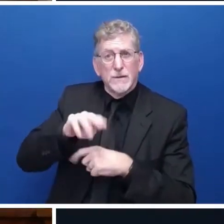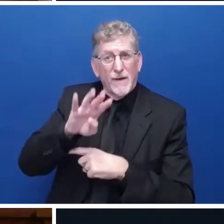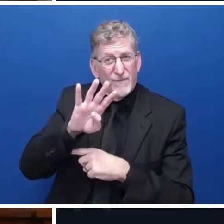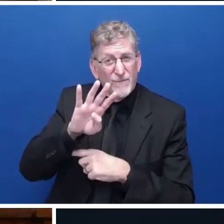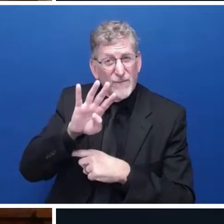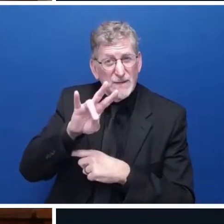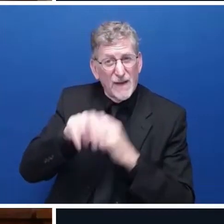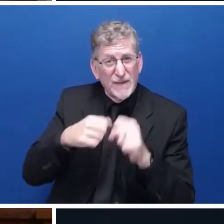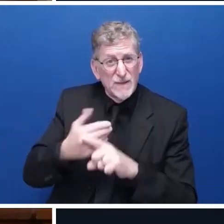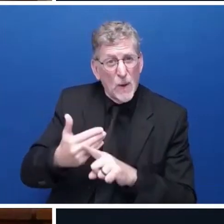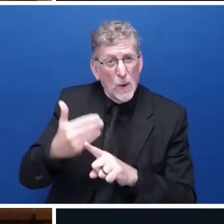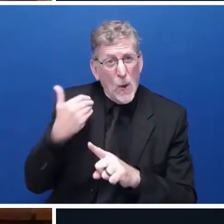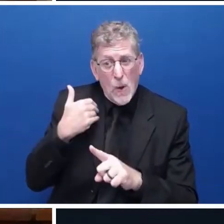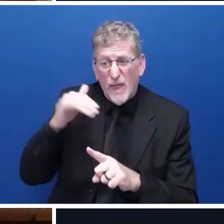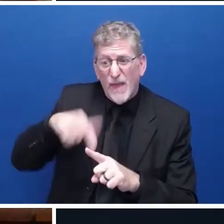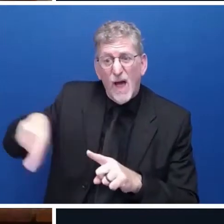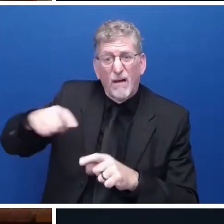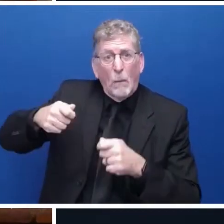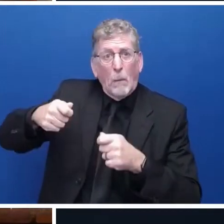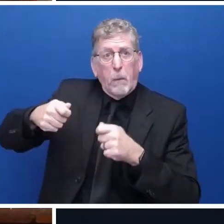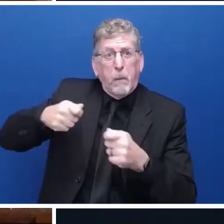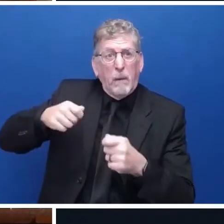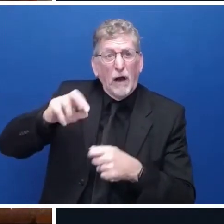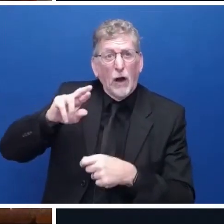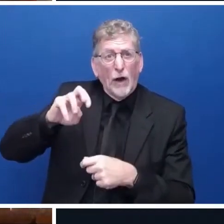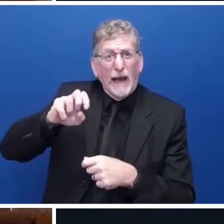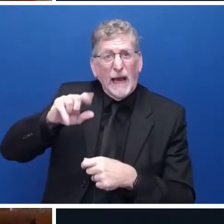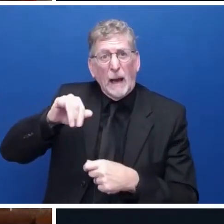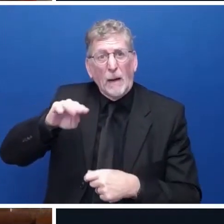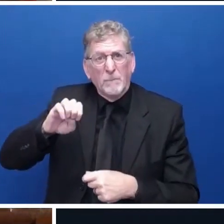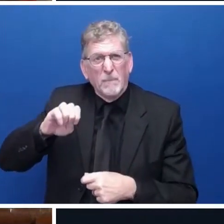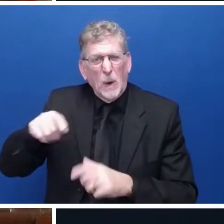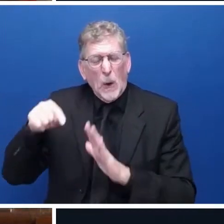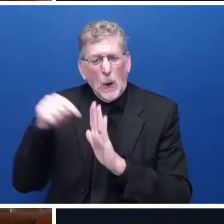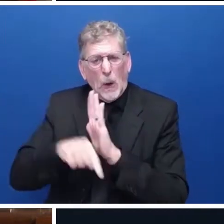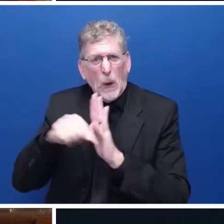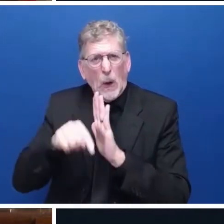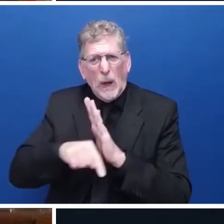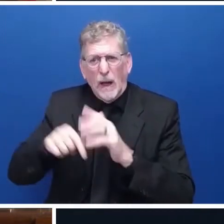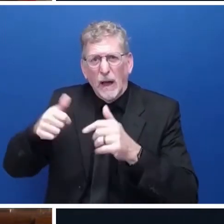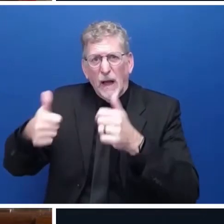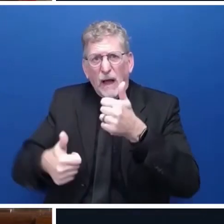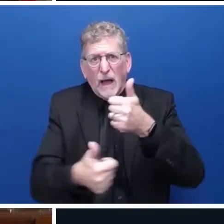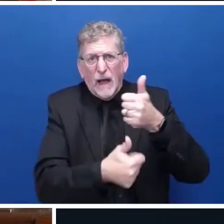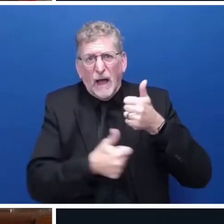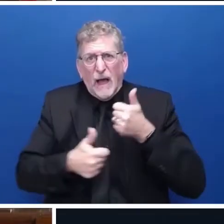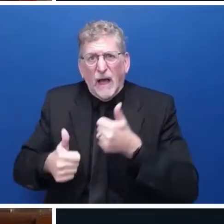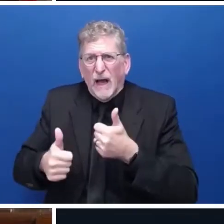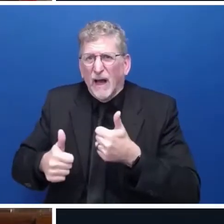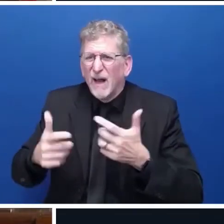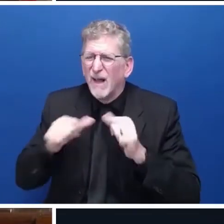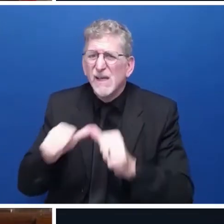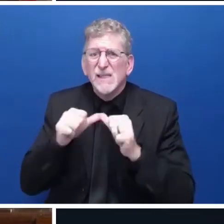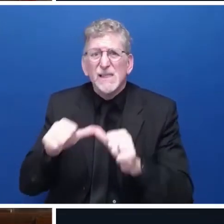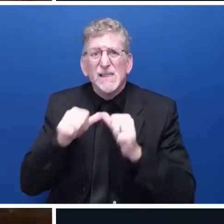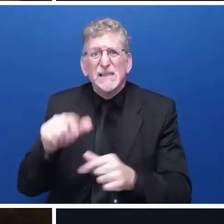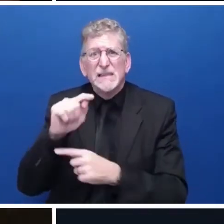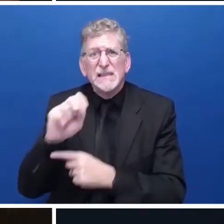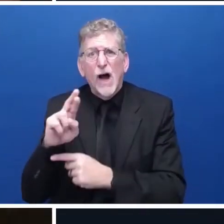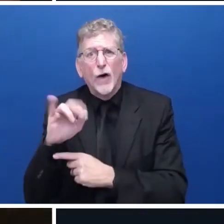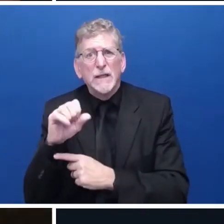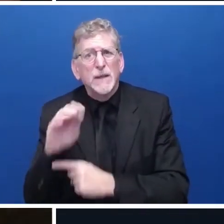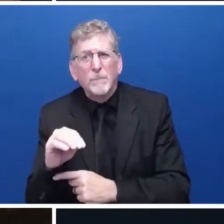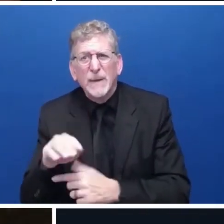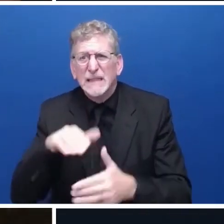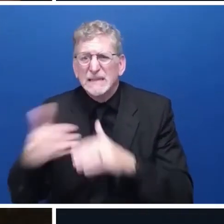have spread nothing but terrorism and death and hate. They've killed and maimed thousands of American service